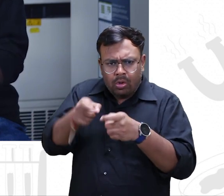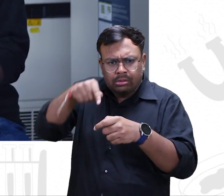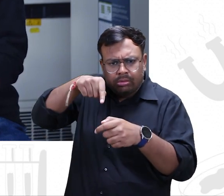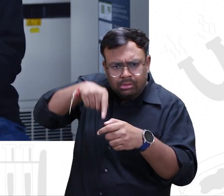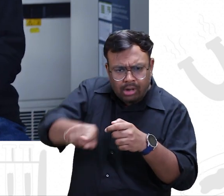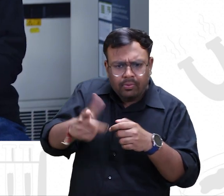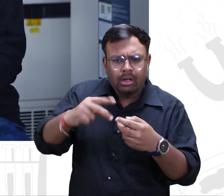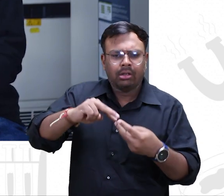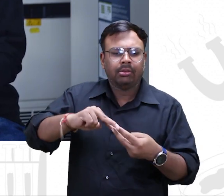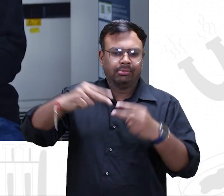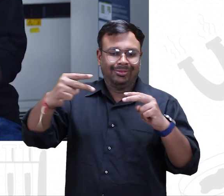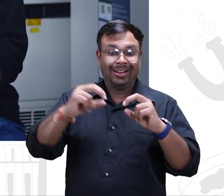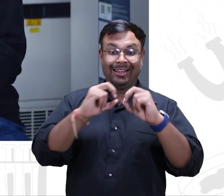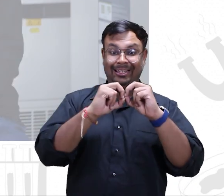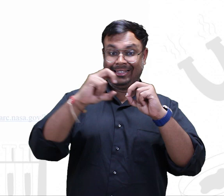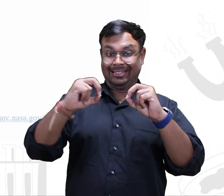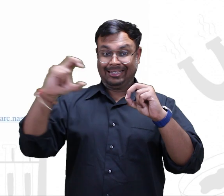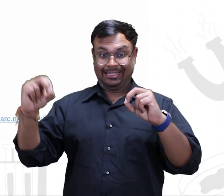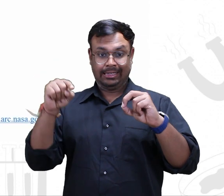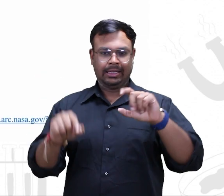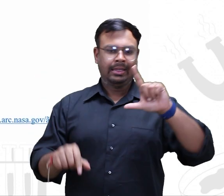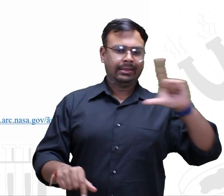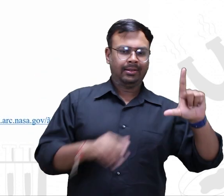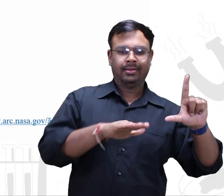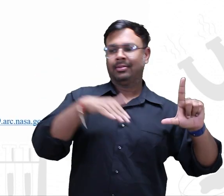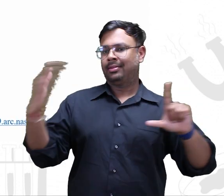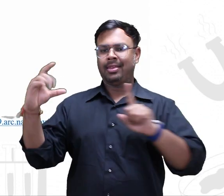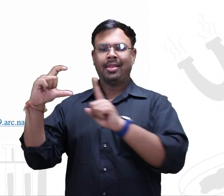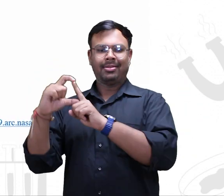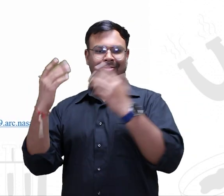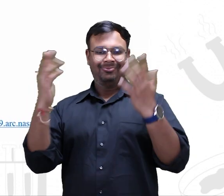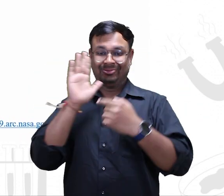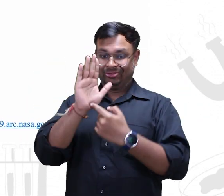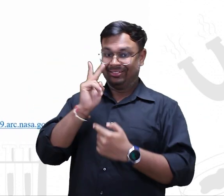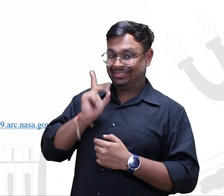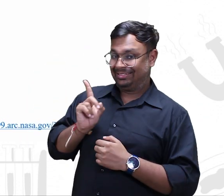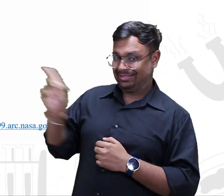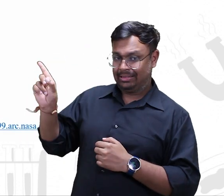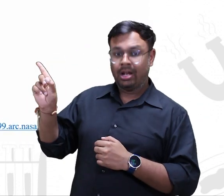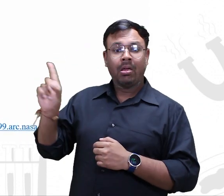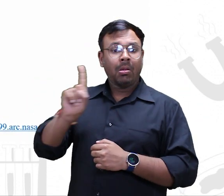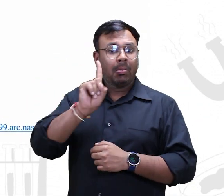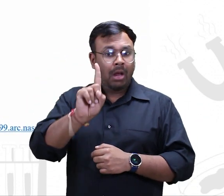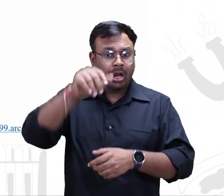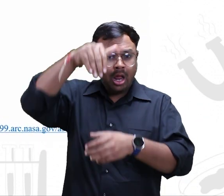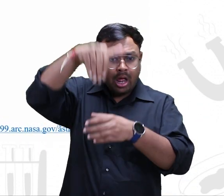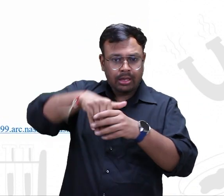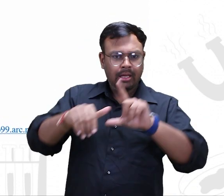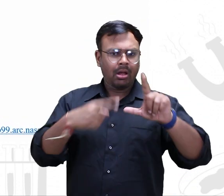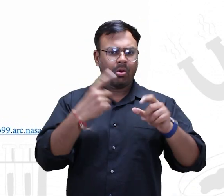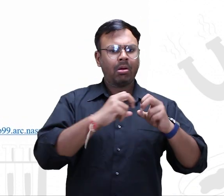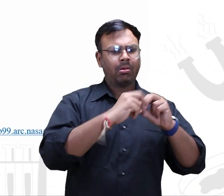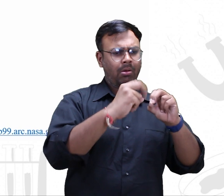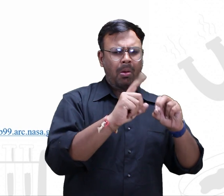maintain quality control while translating genetic code. Amino acids are chiral molecules. They come in two flavors, L amino acids, D amino acids. However,